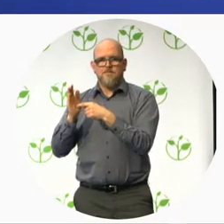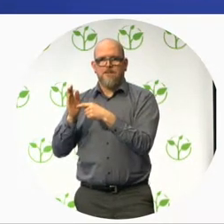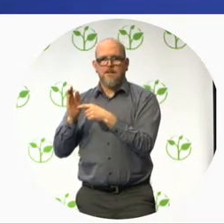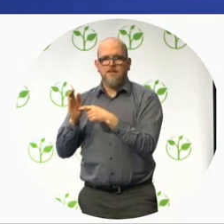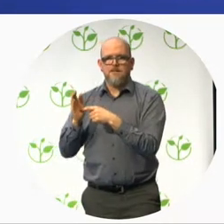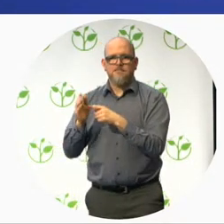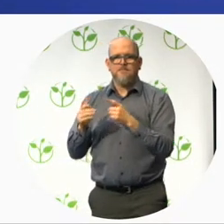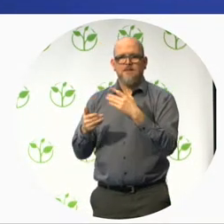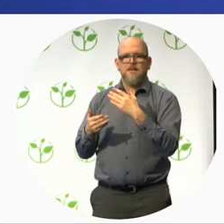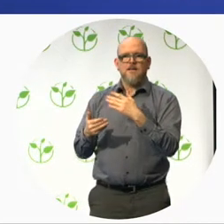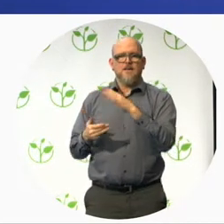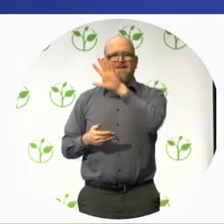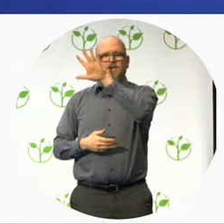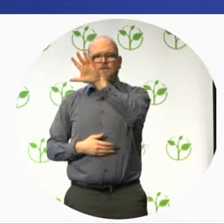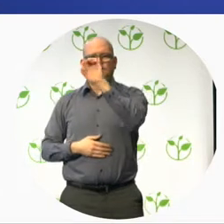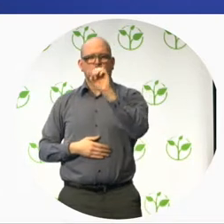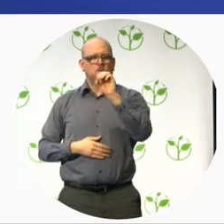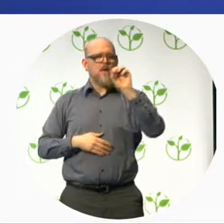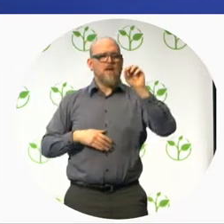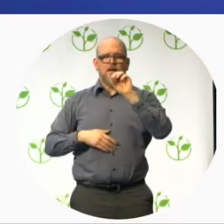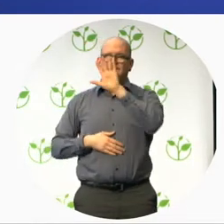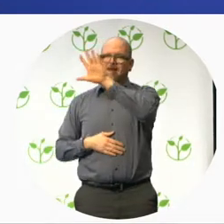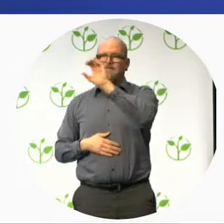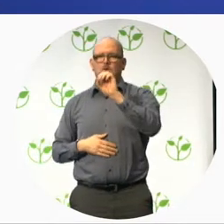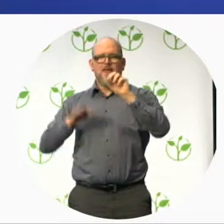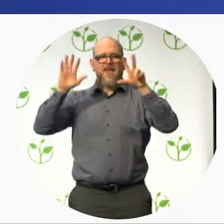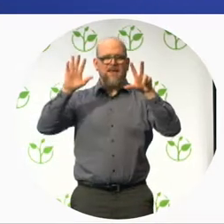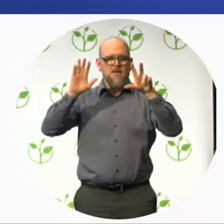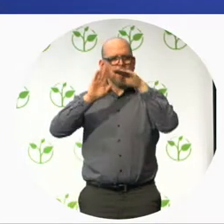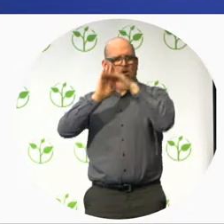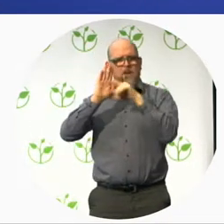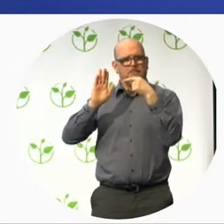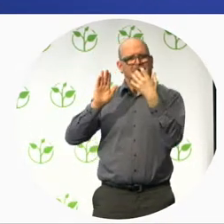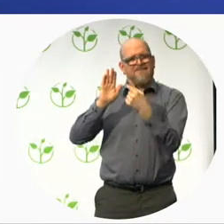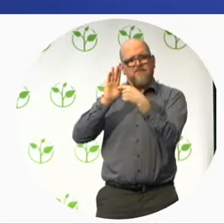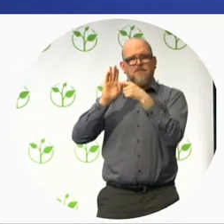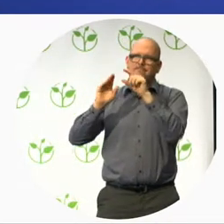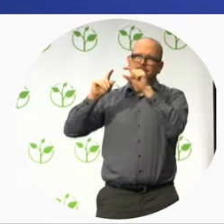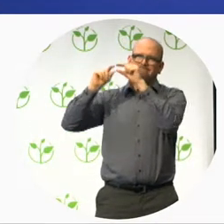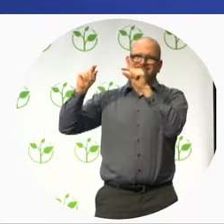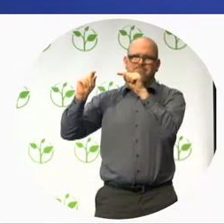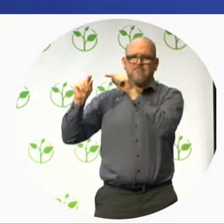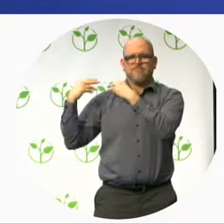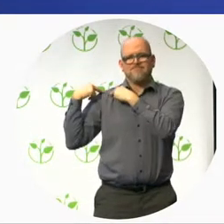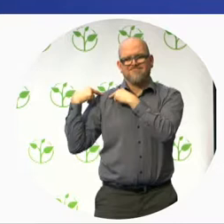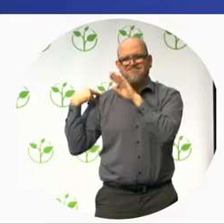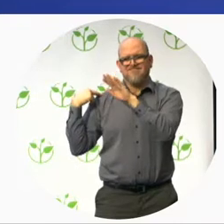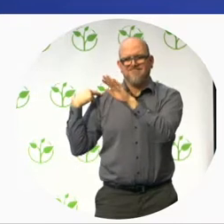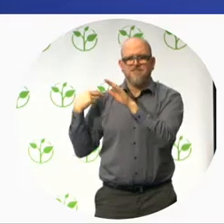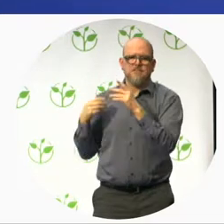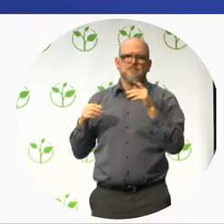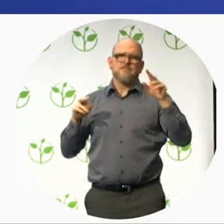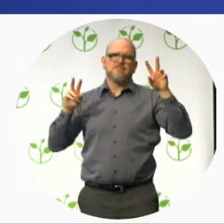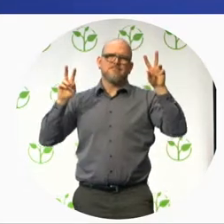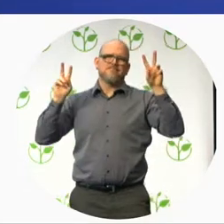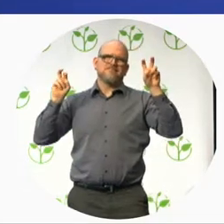508 of the Rehabilitation Act of 1973. While most are likely more familiar with the ADA, Americans